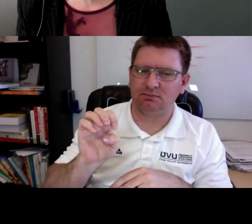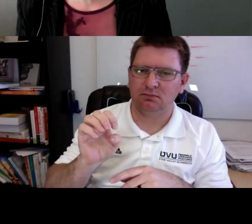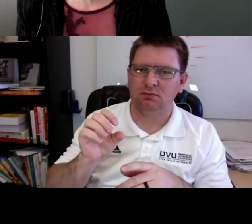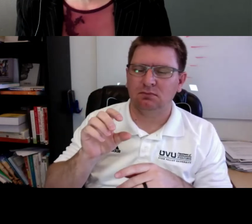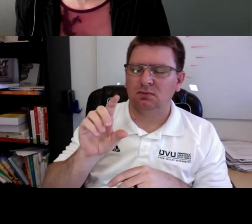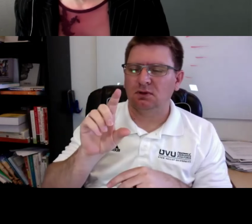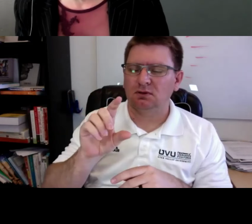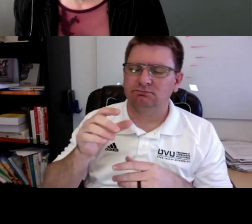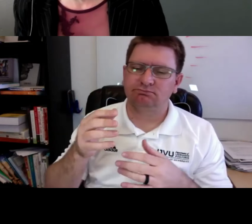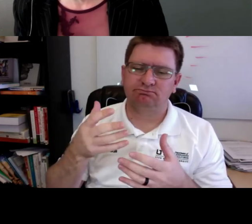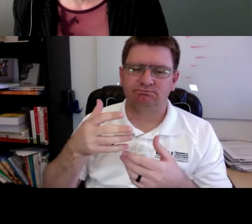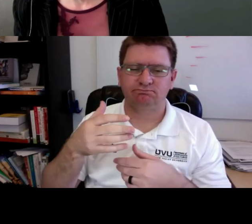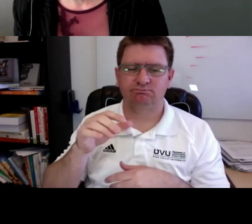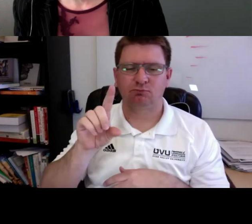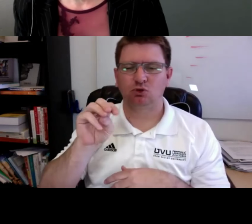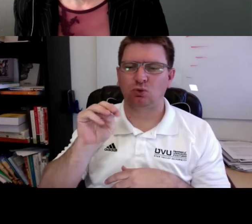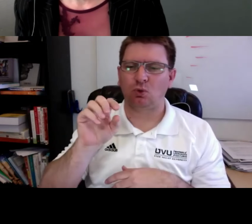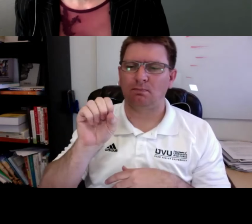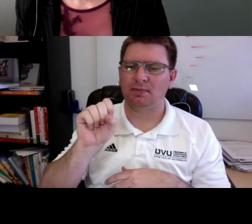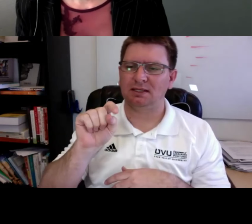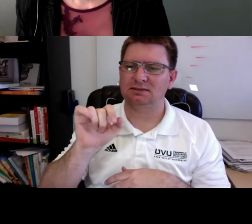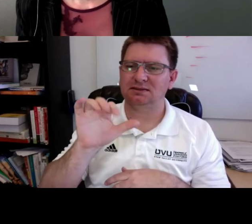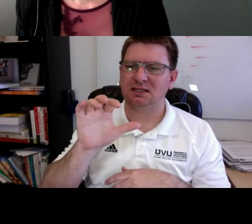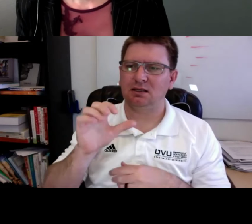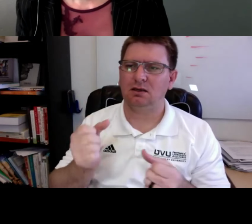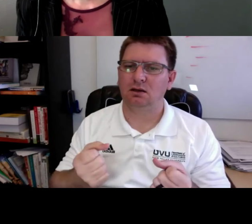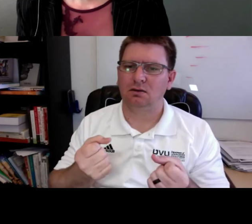It's called DME,